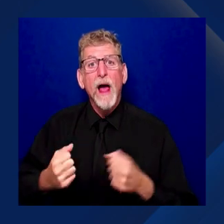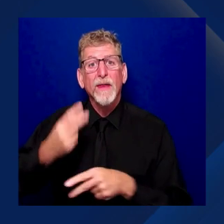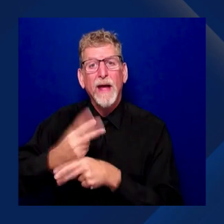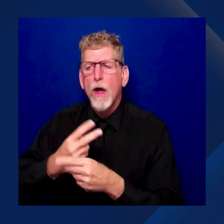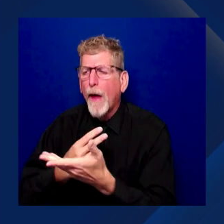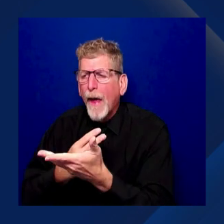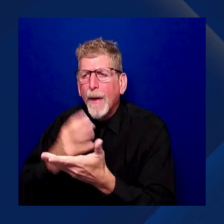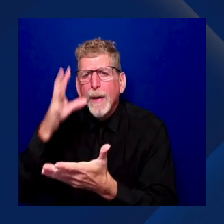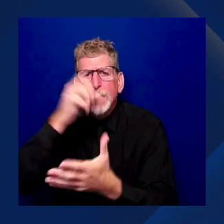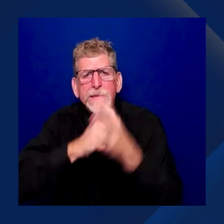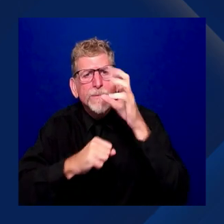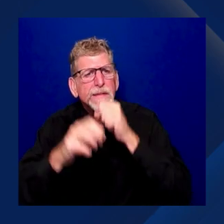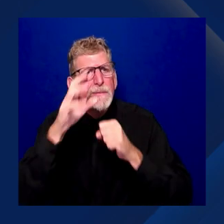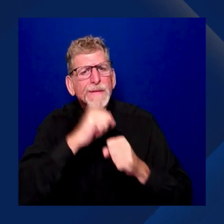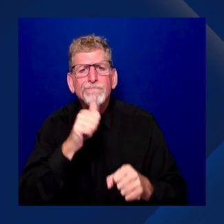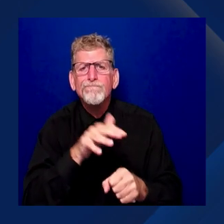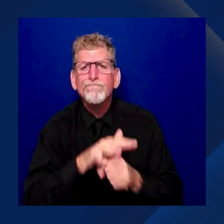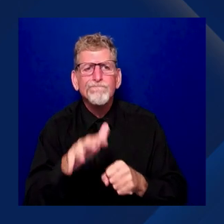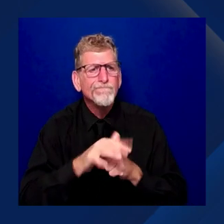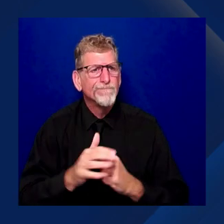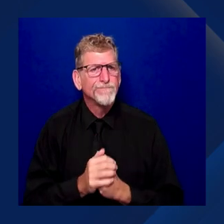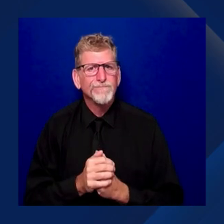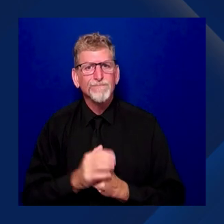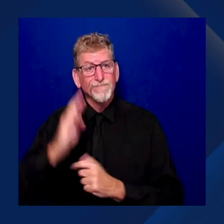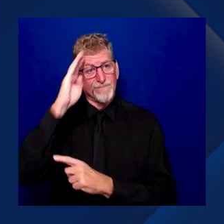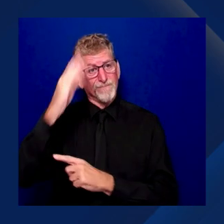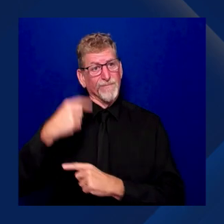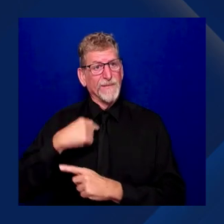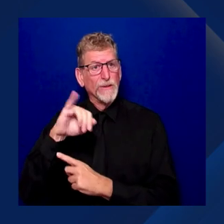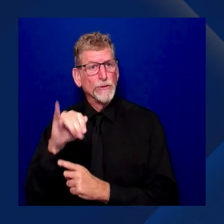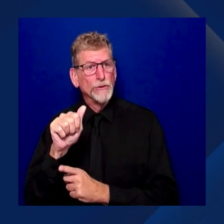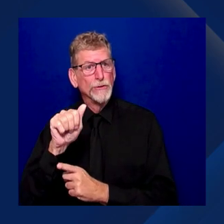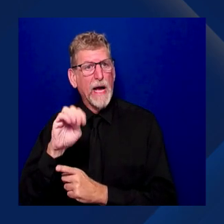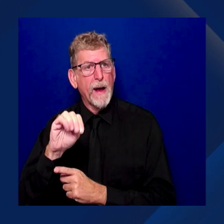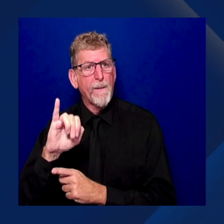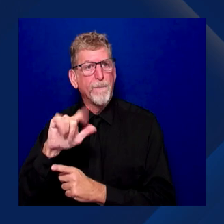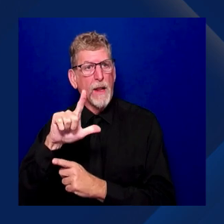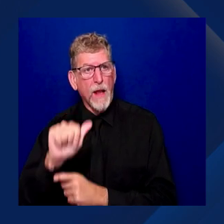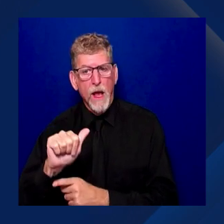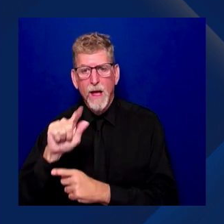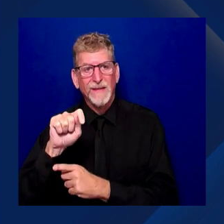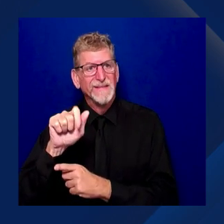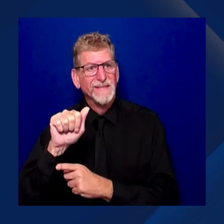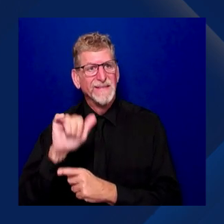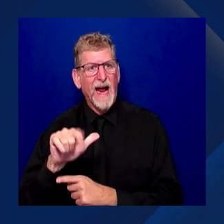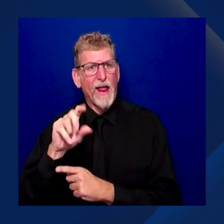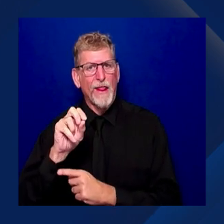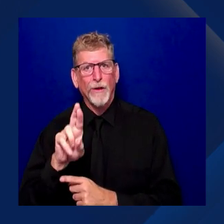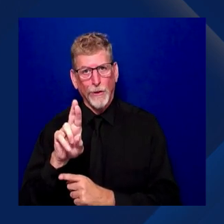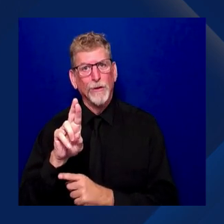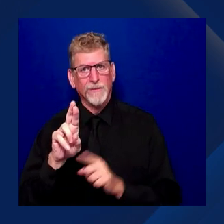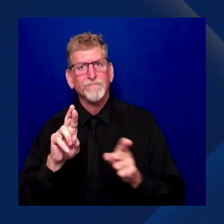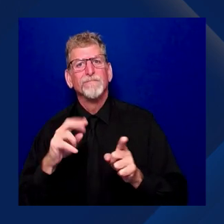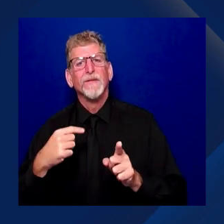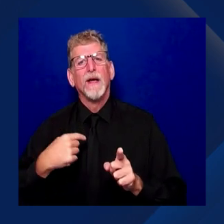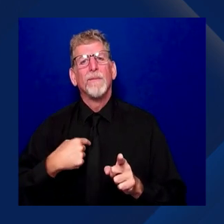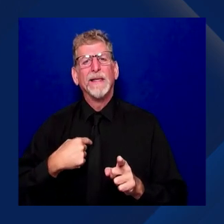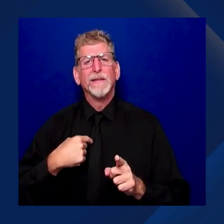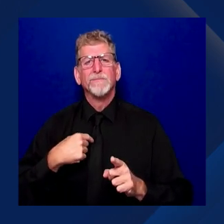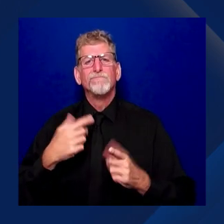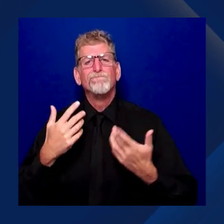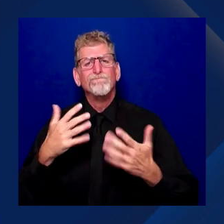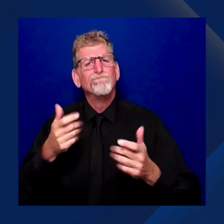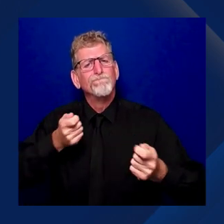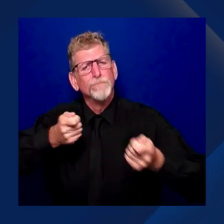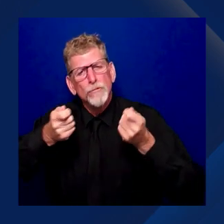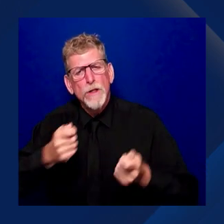Hi, I'm Jamila Taylor, Director of Healthcare Reform and Senior Fellow at the Century Foundation. My vision for maternal health is that